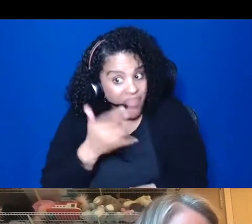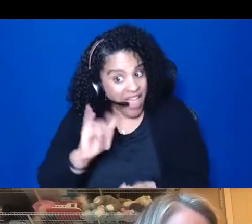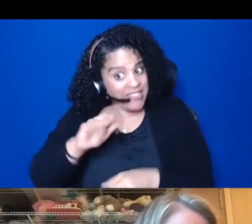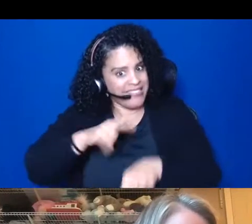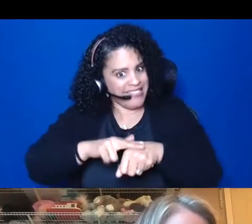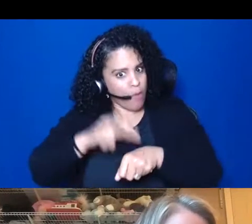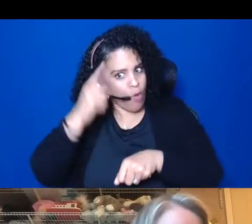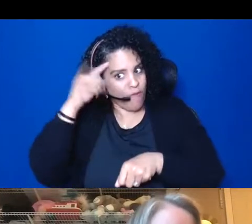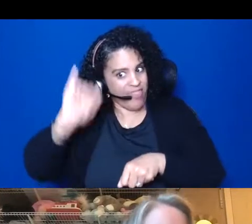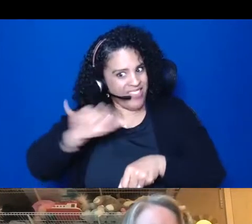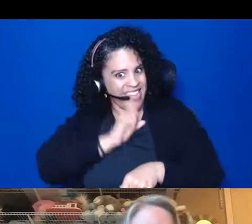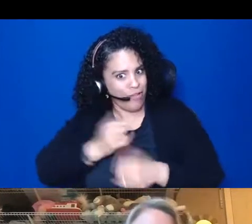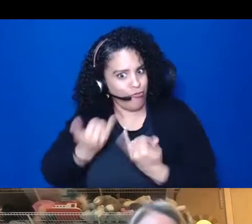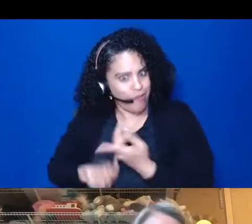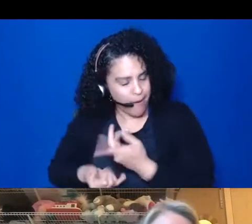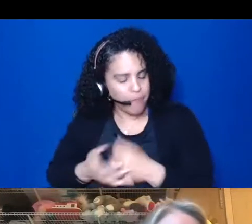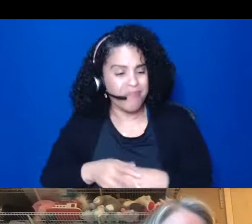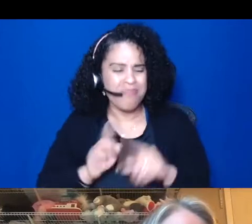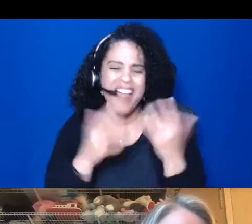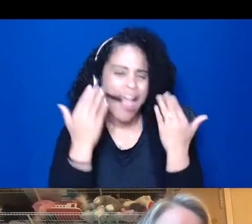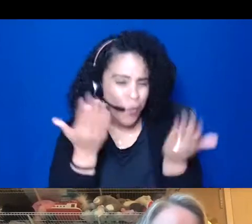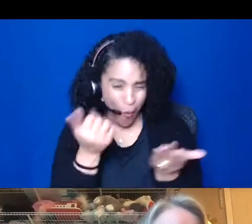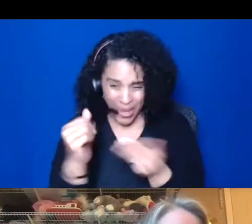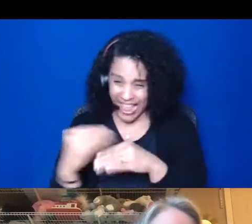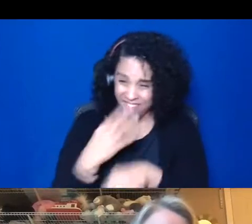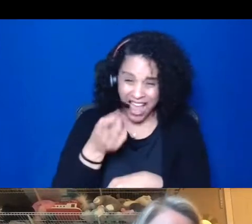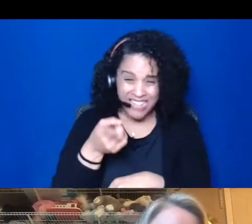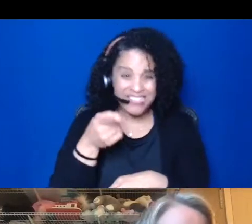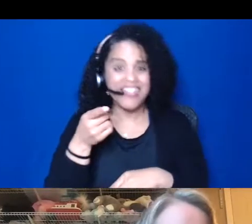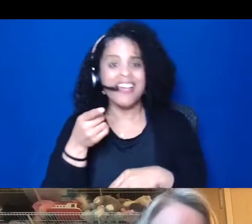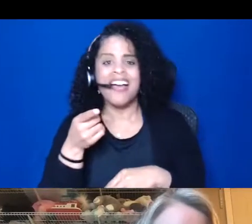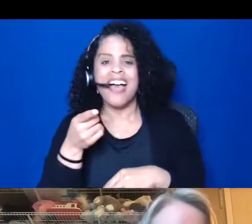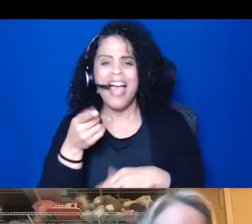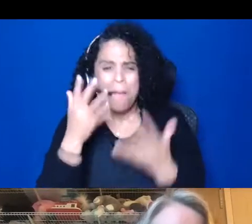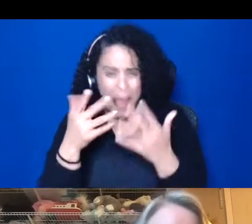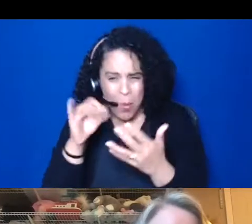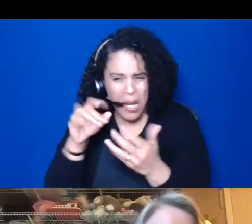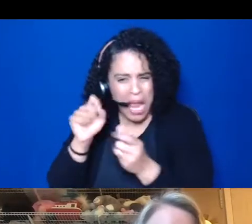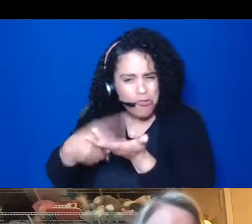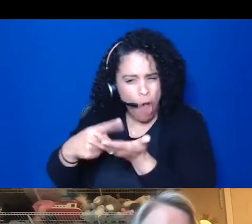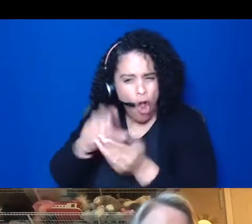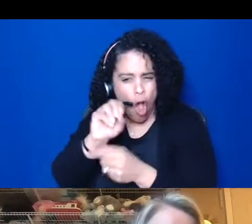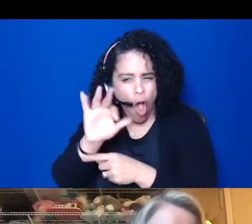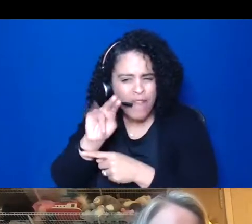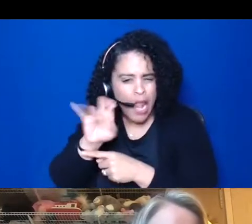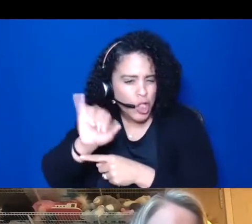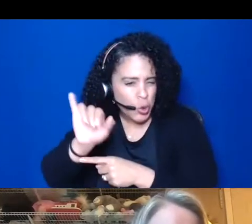this age. But I don't know, any advice, and this we could also maybe take this offline too, about just the best kind of